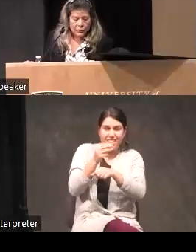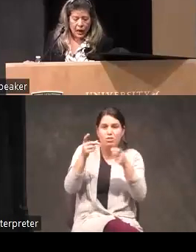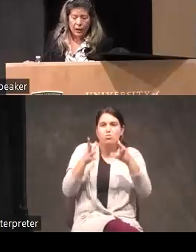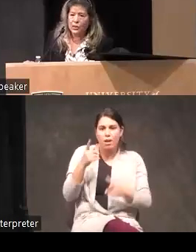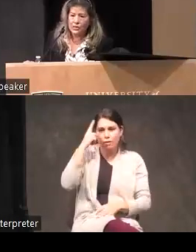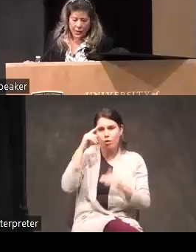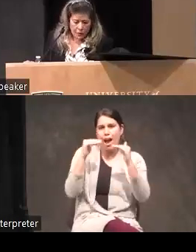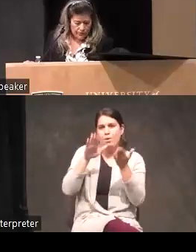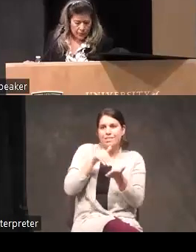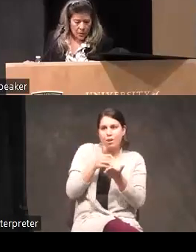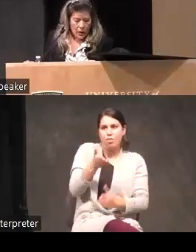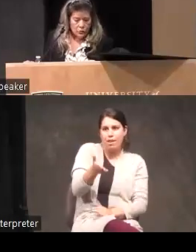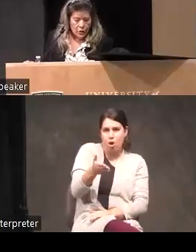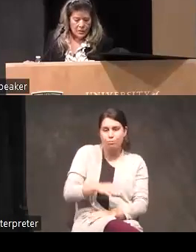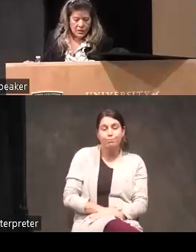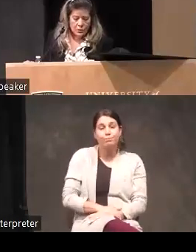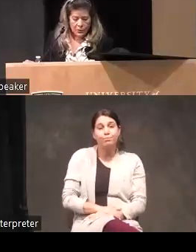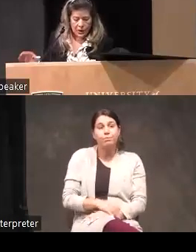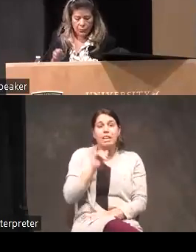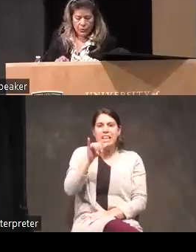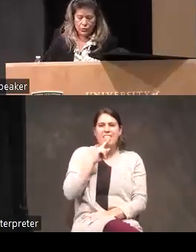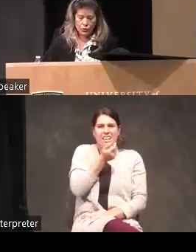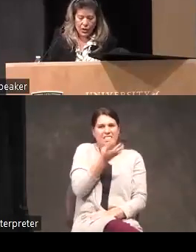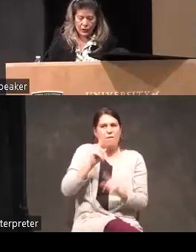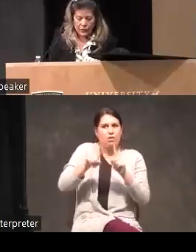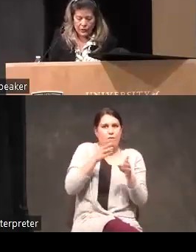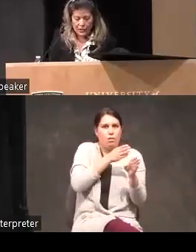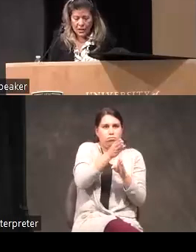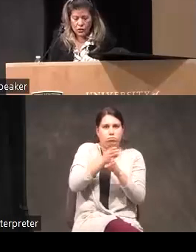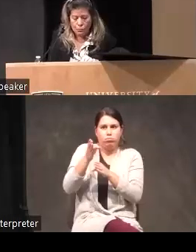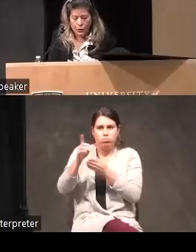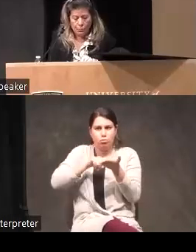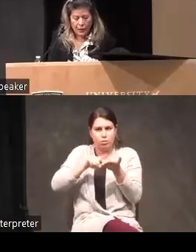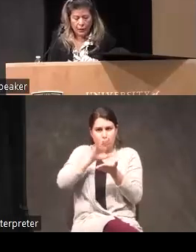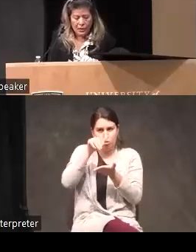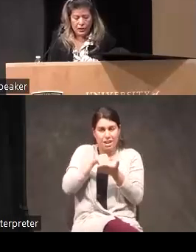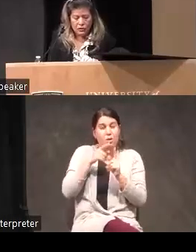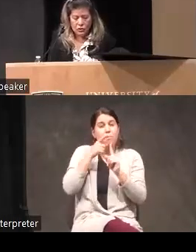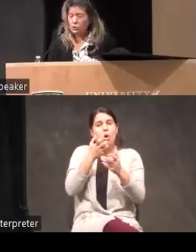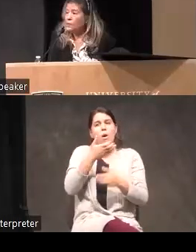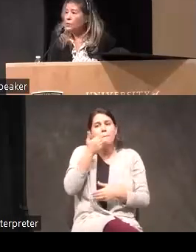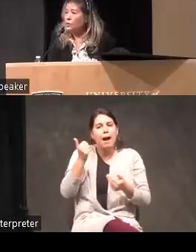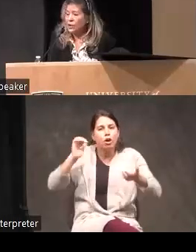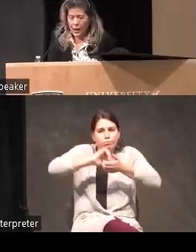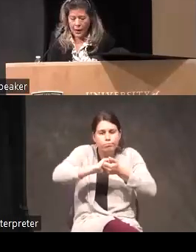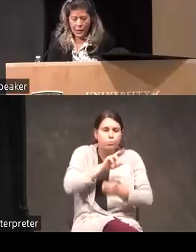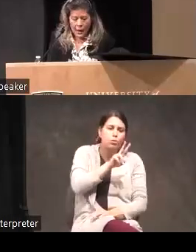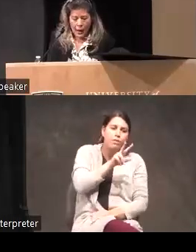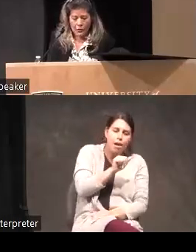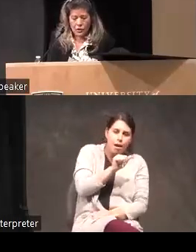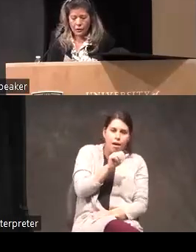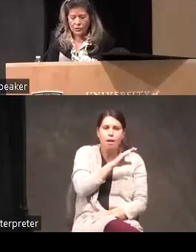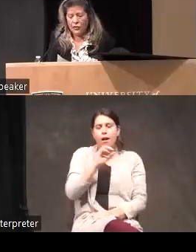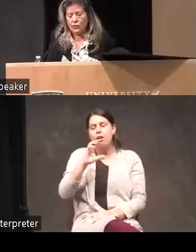director of the Equity Center, a transdisciplinary research center that seeks to build better relationships between UVA